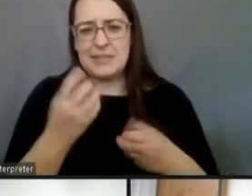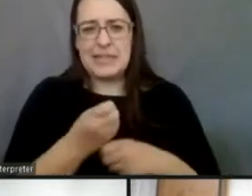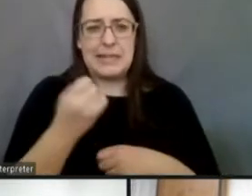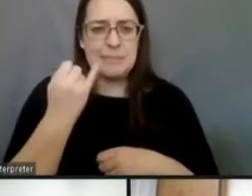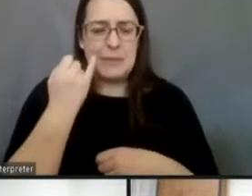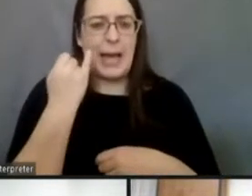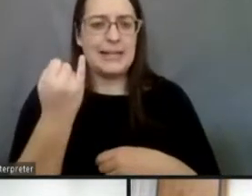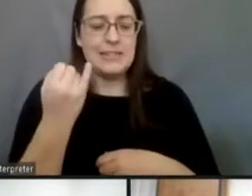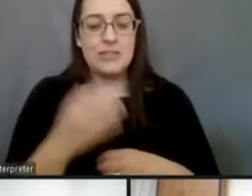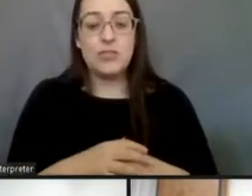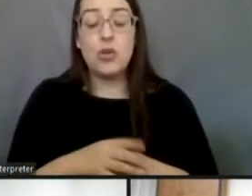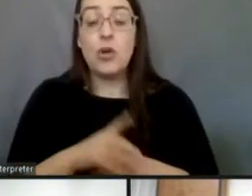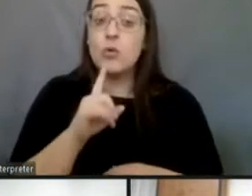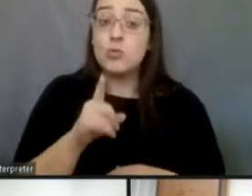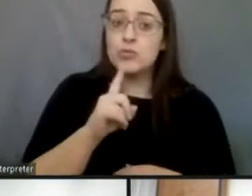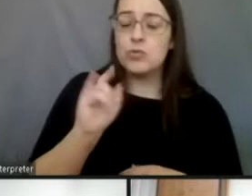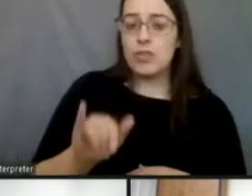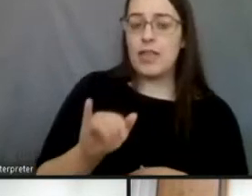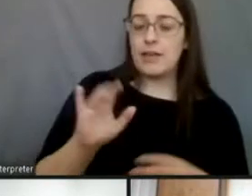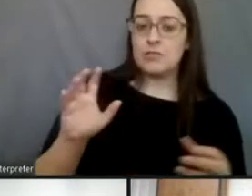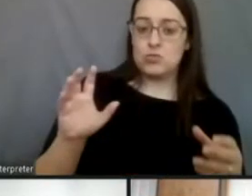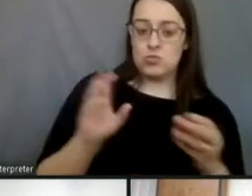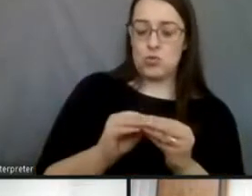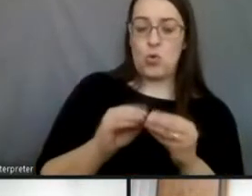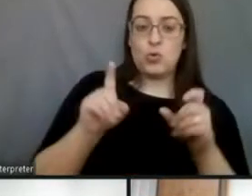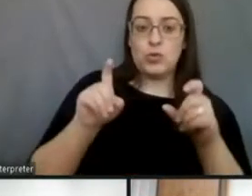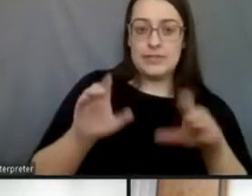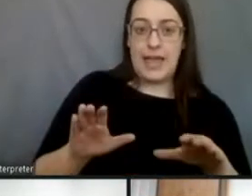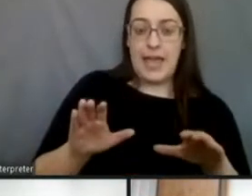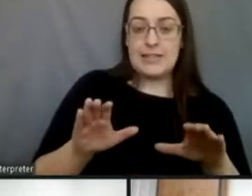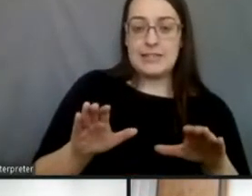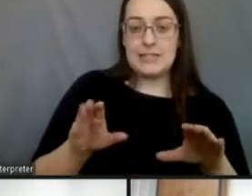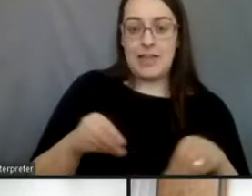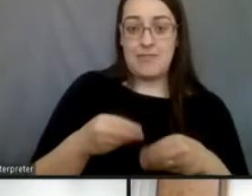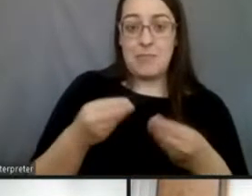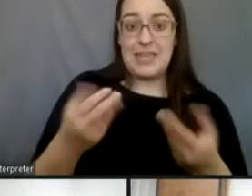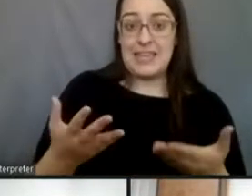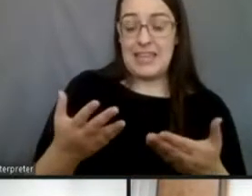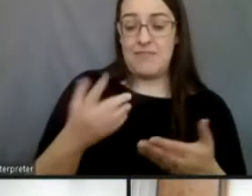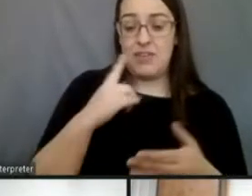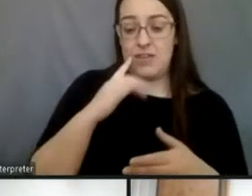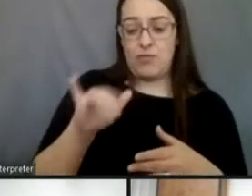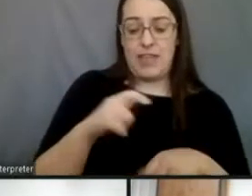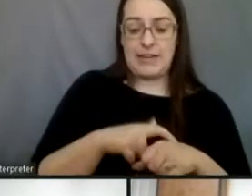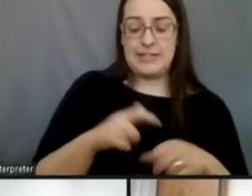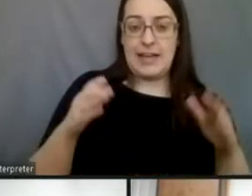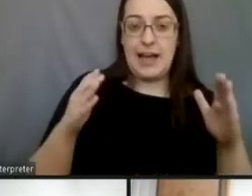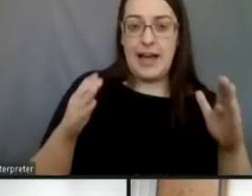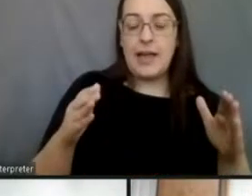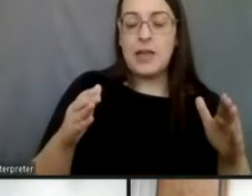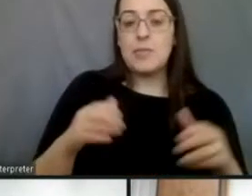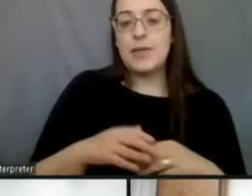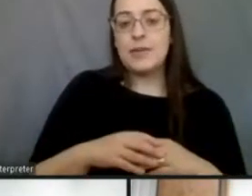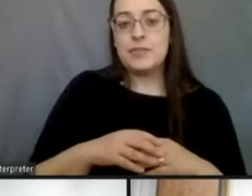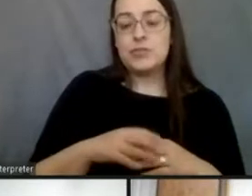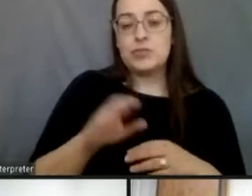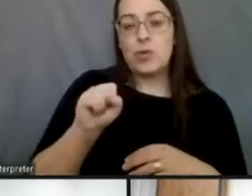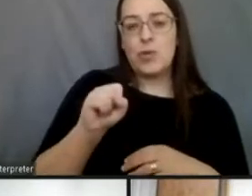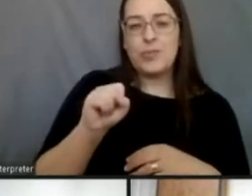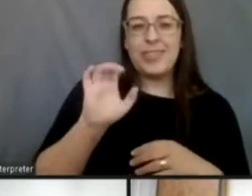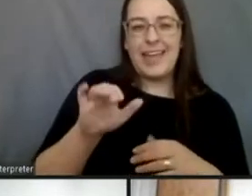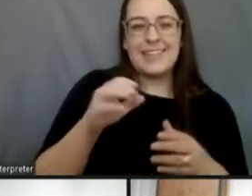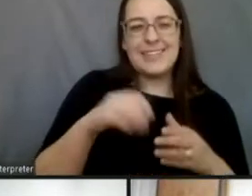there. Sure. So that's out of the total tests that have been given for that time period, but it's that's a subset